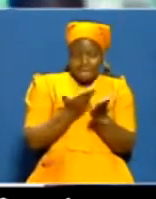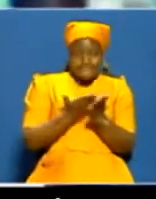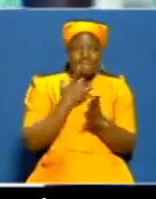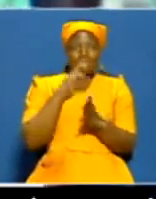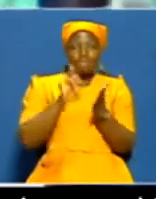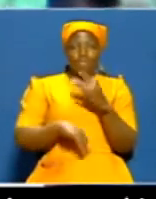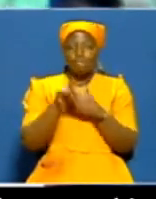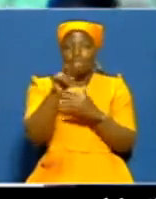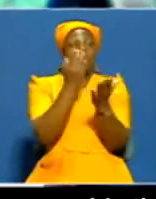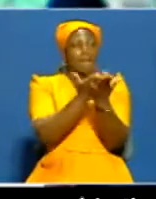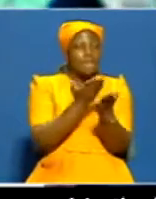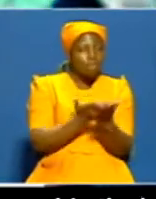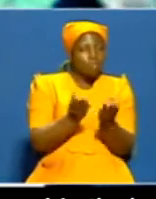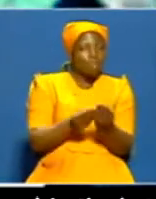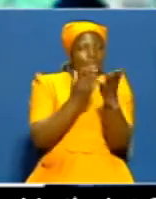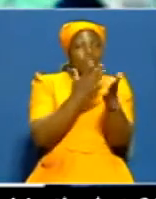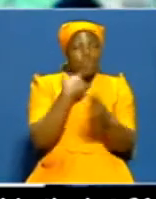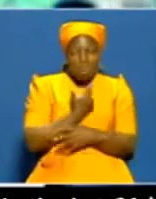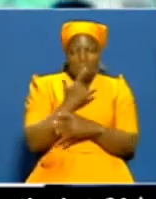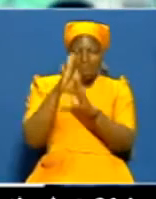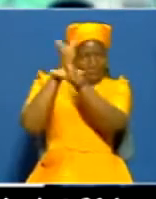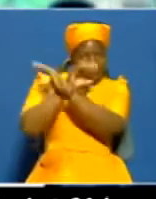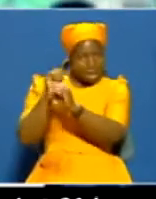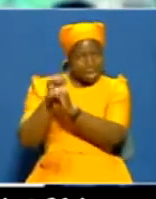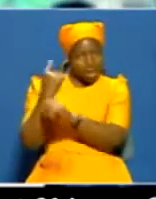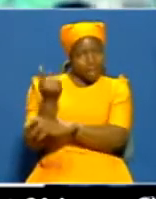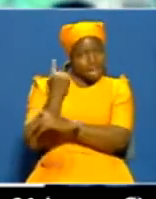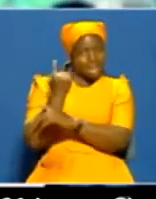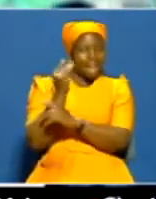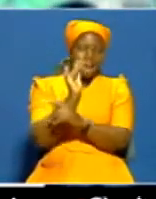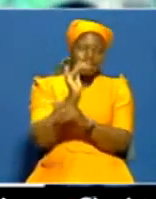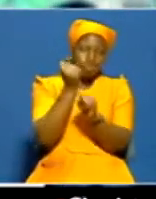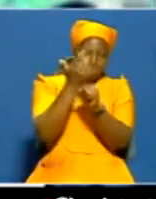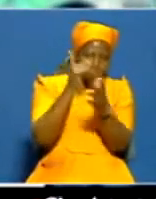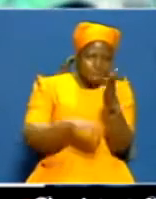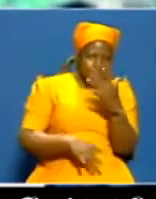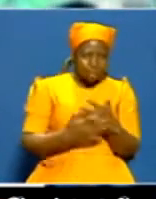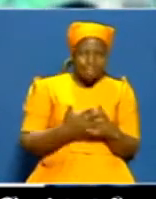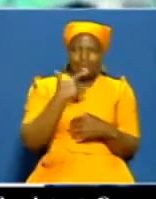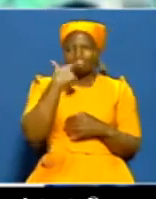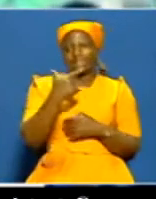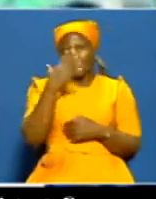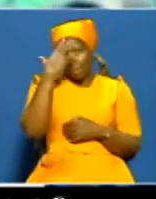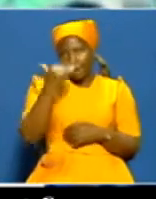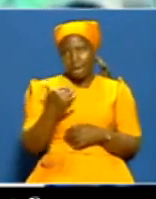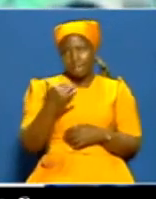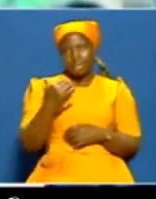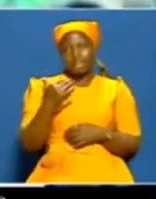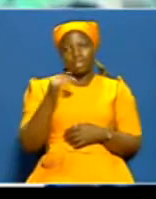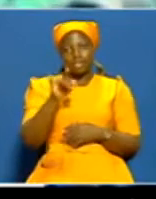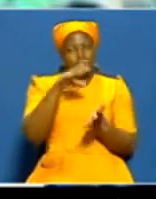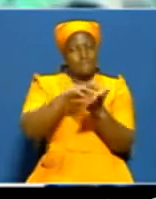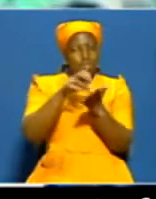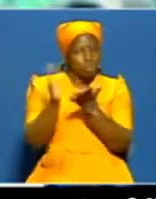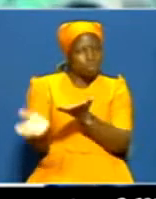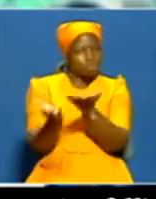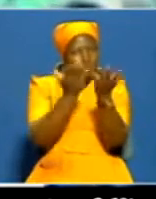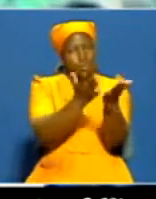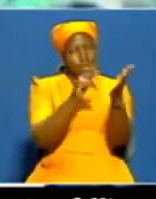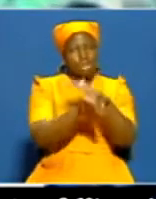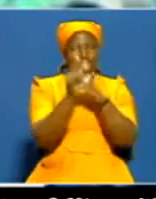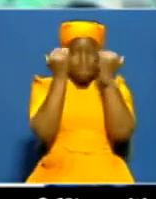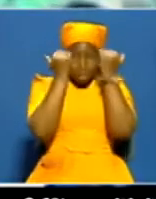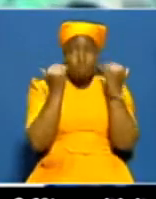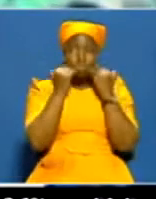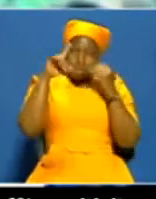president. All you're being told to do is to say, because we placed it before the court, we must ask you to